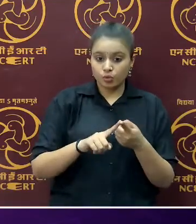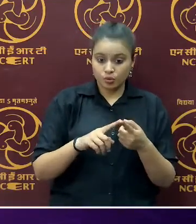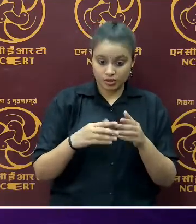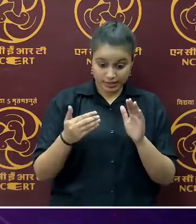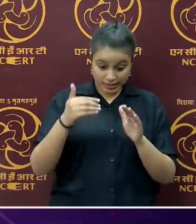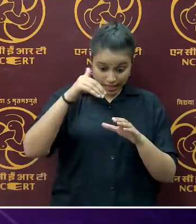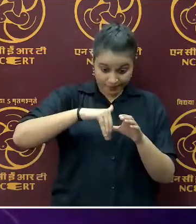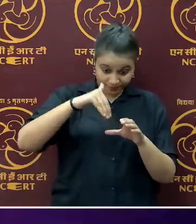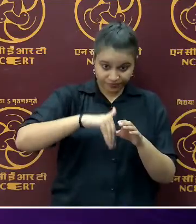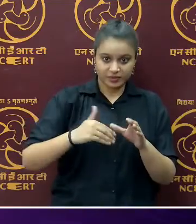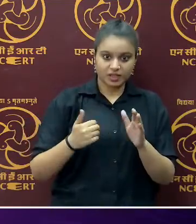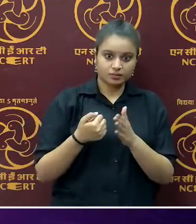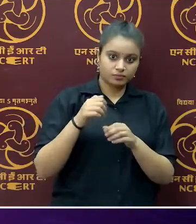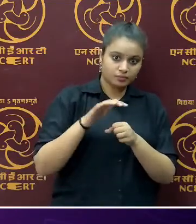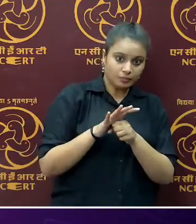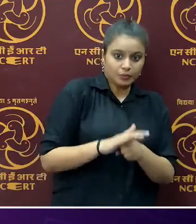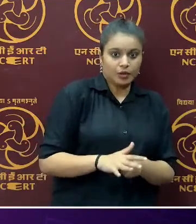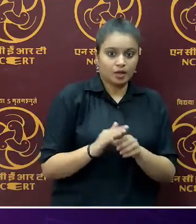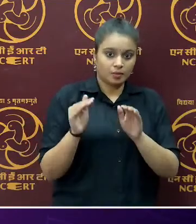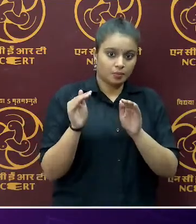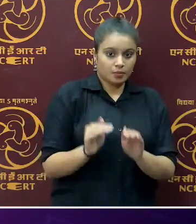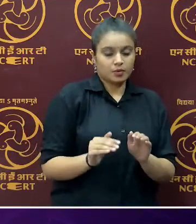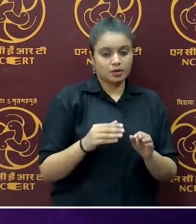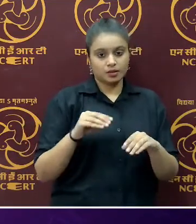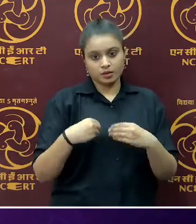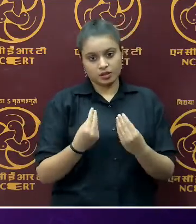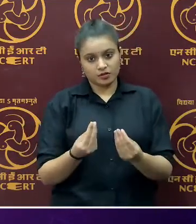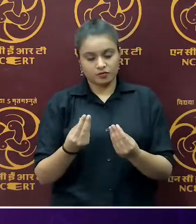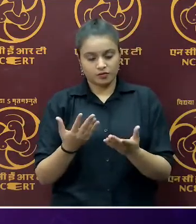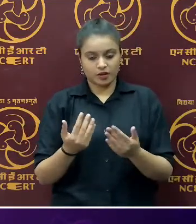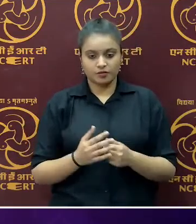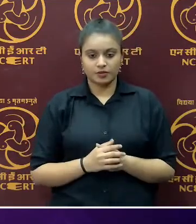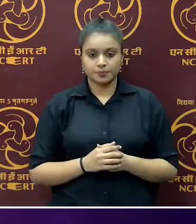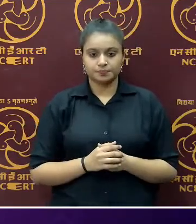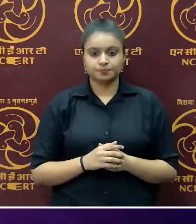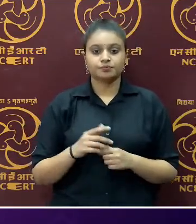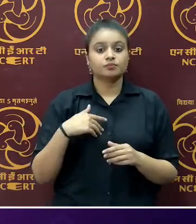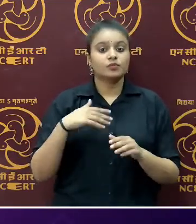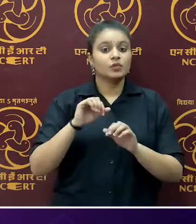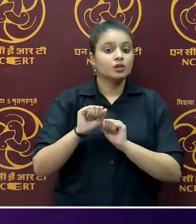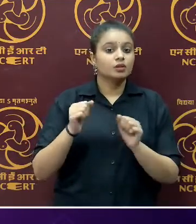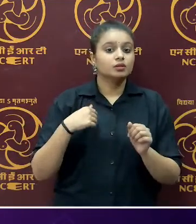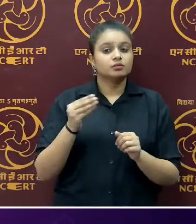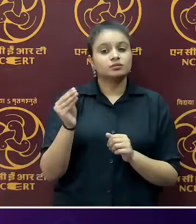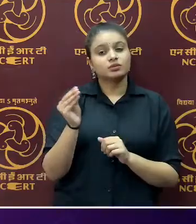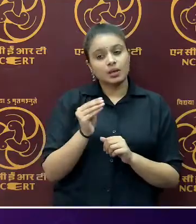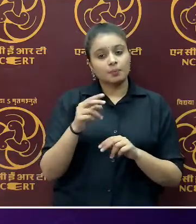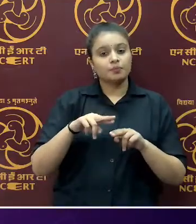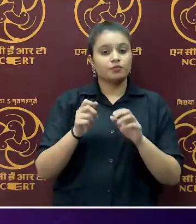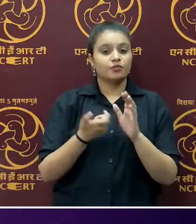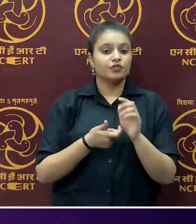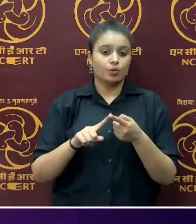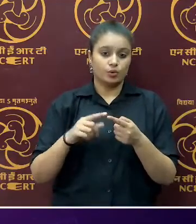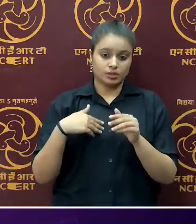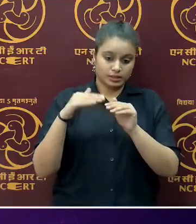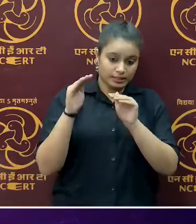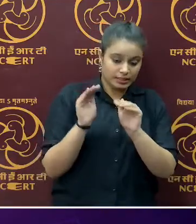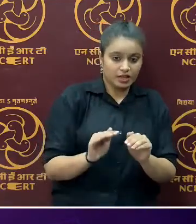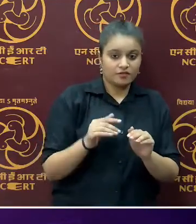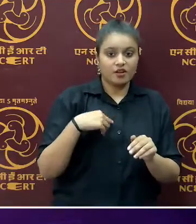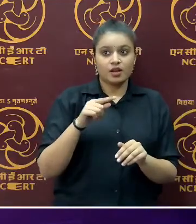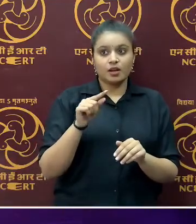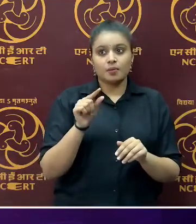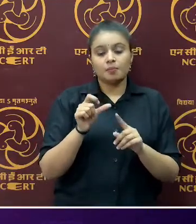inside. Yes. Pressure, that's the straight away term, right? They are exerting some amount of force per